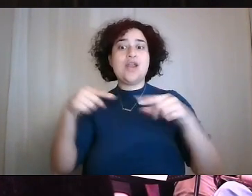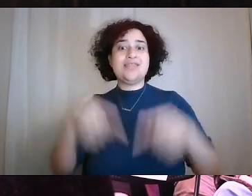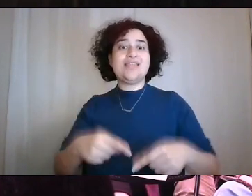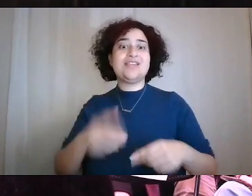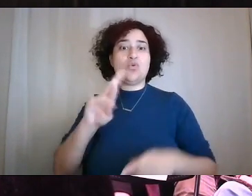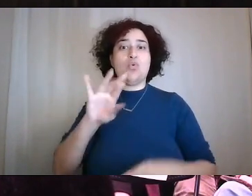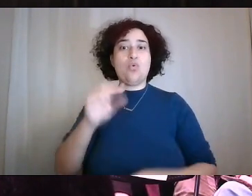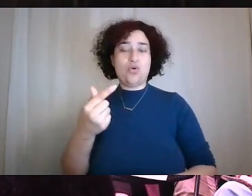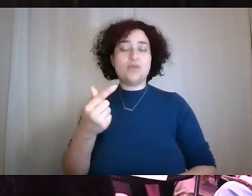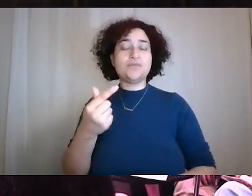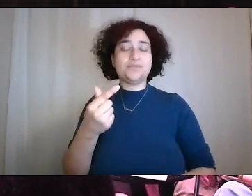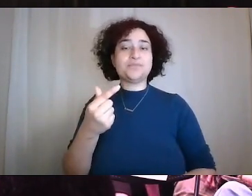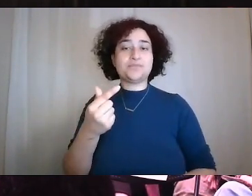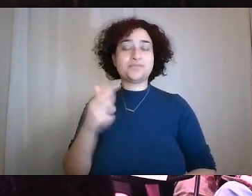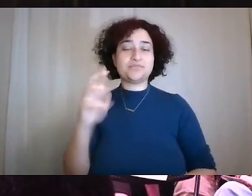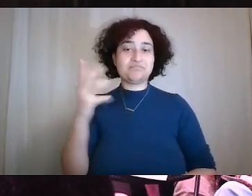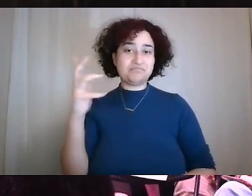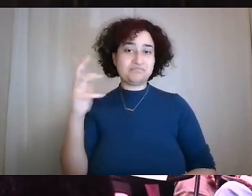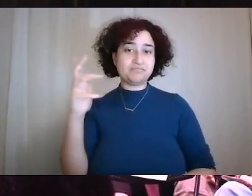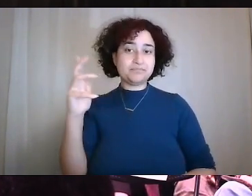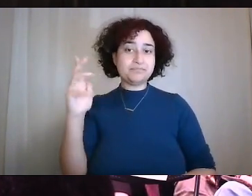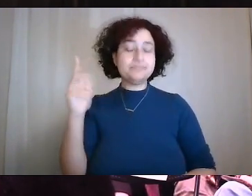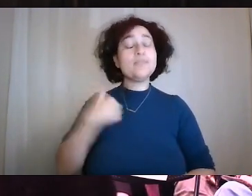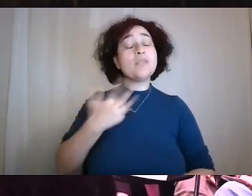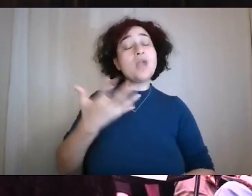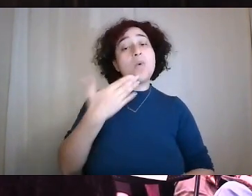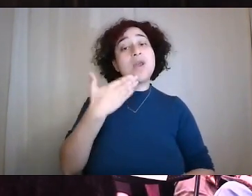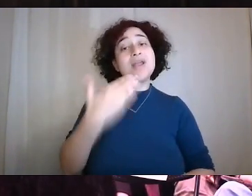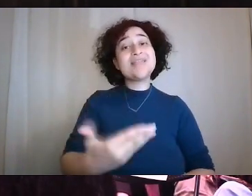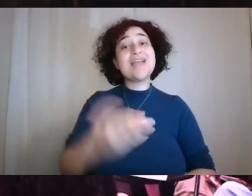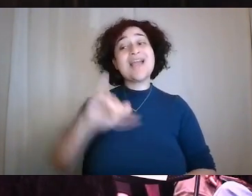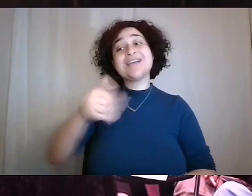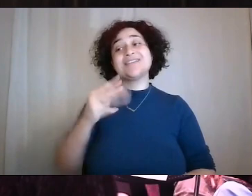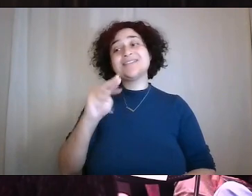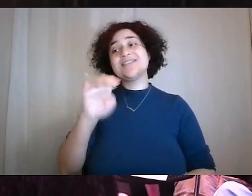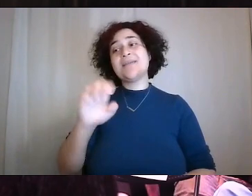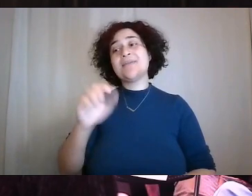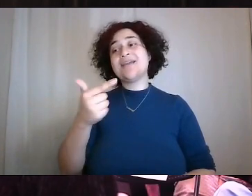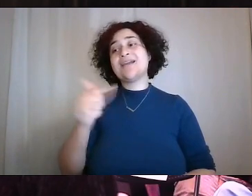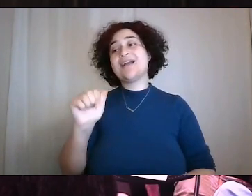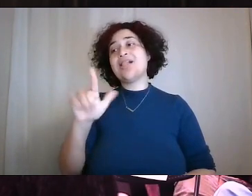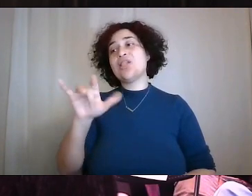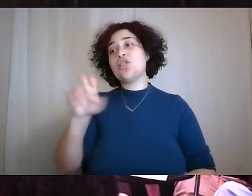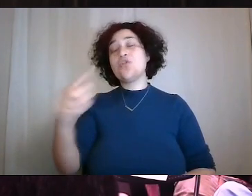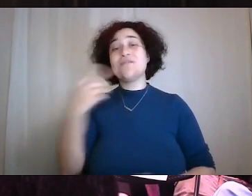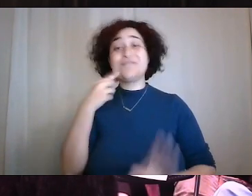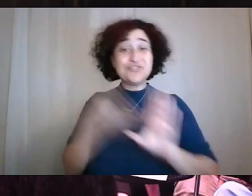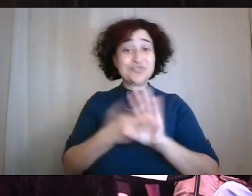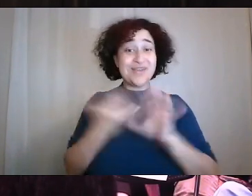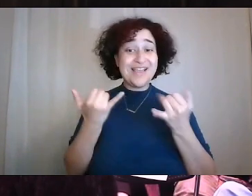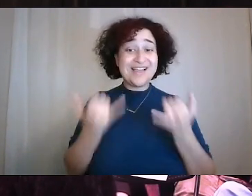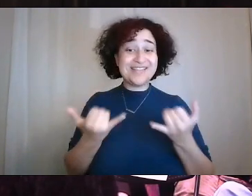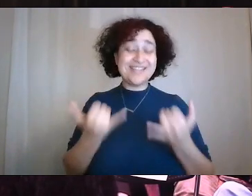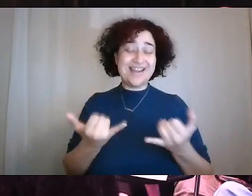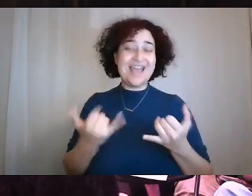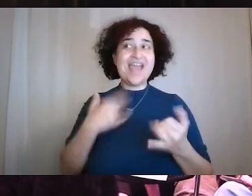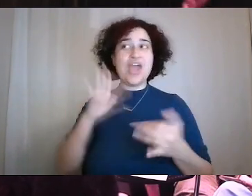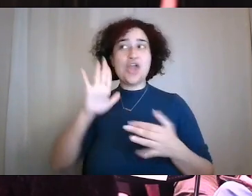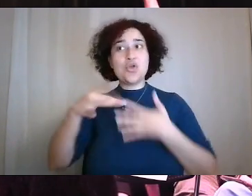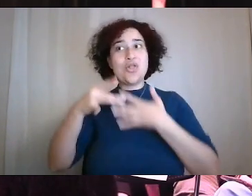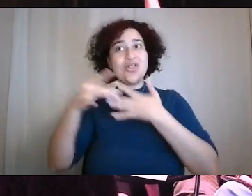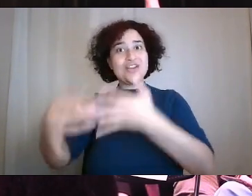And I particularly want to thank Jamie Galoon for coming back with us today and for your leadership and vision for HowlRound for so long.